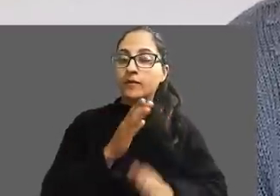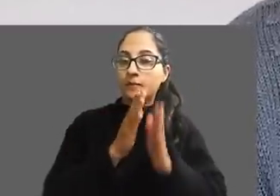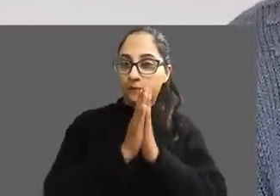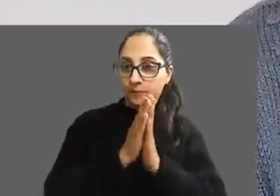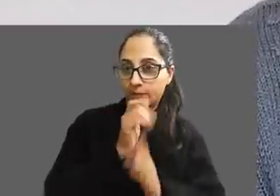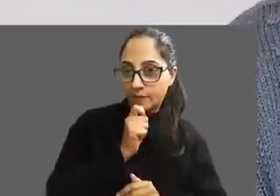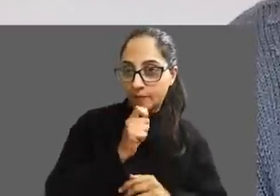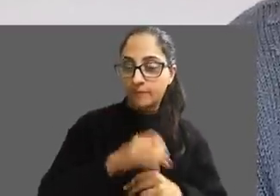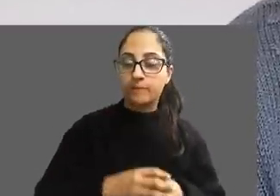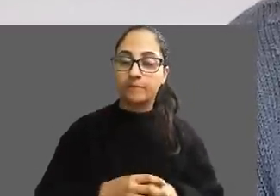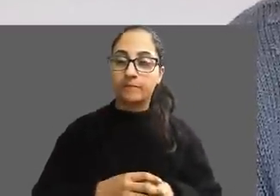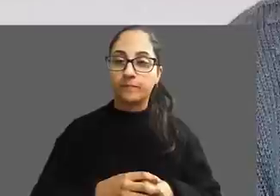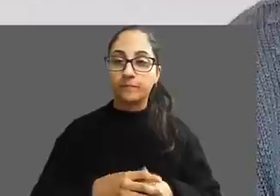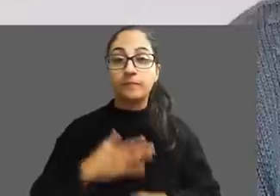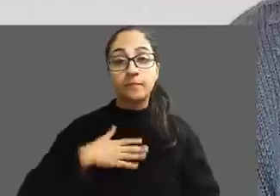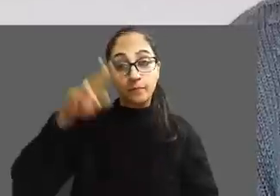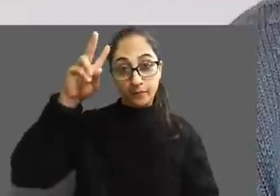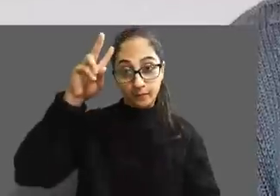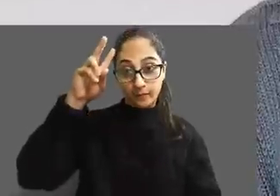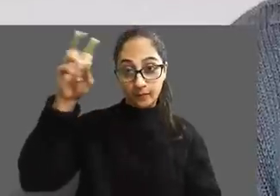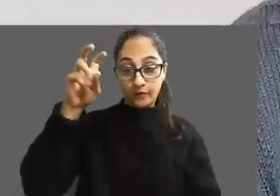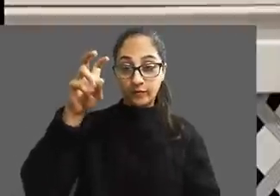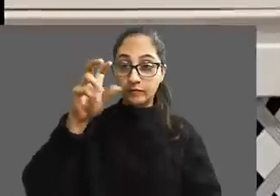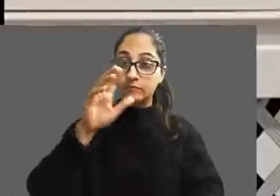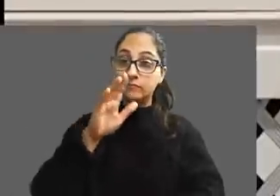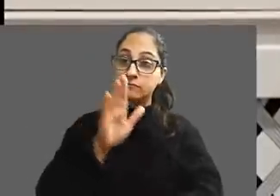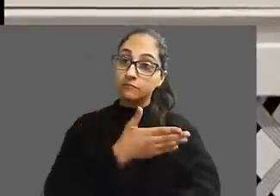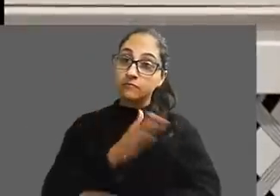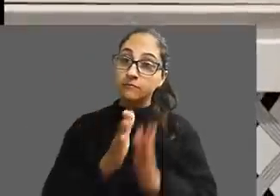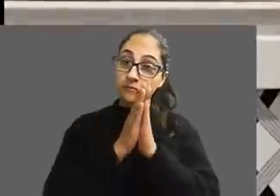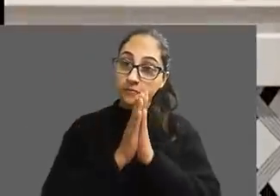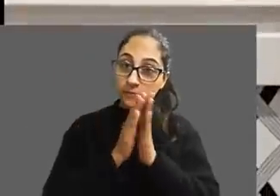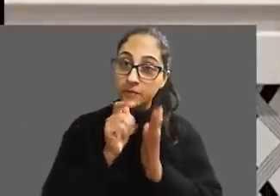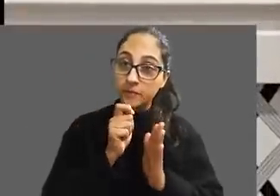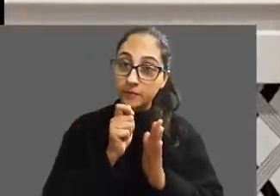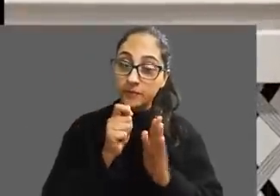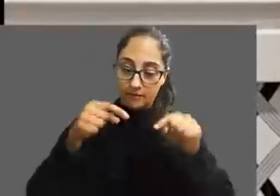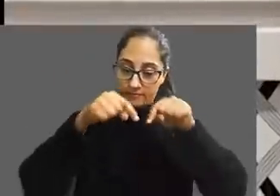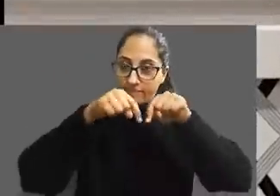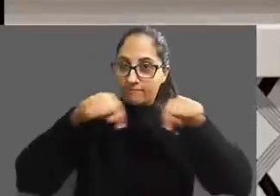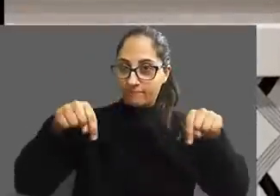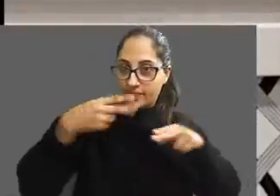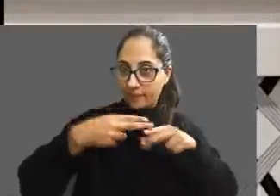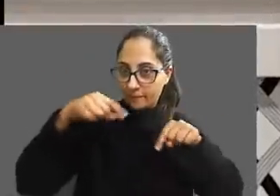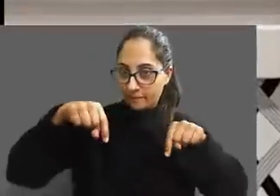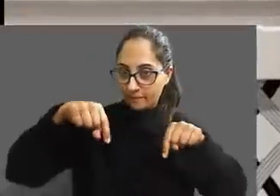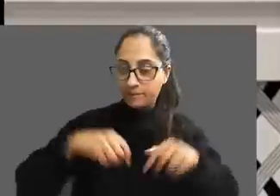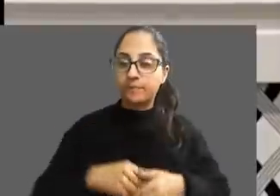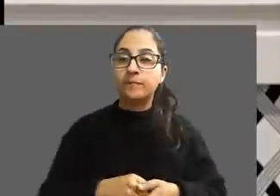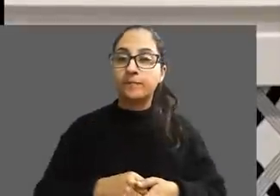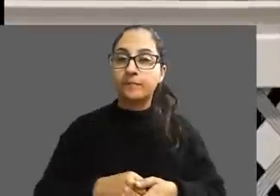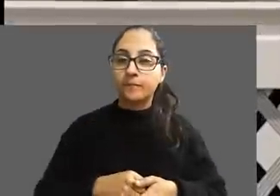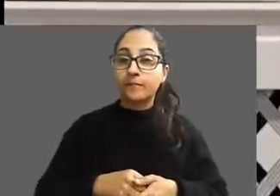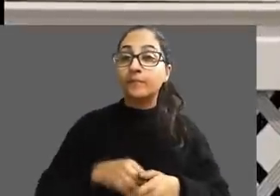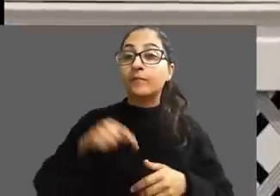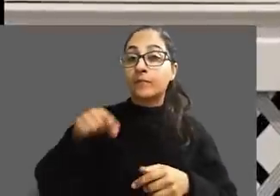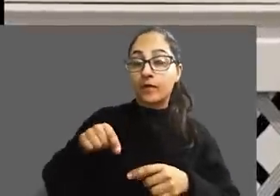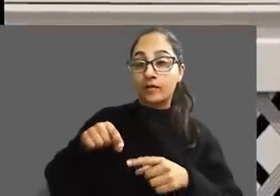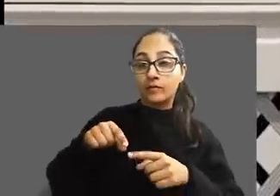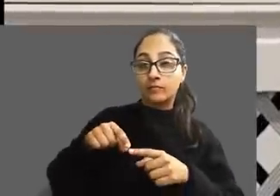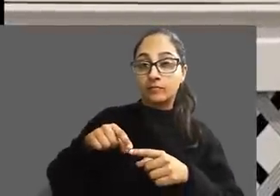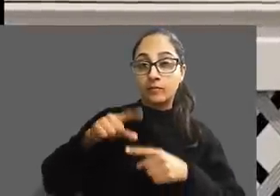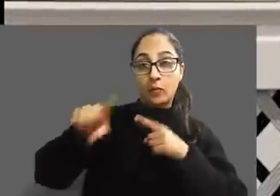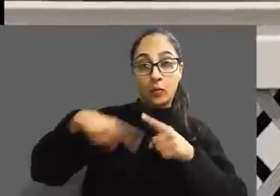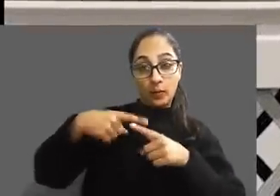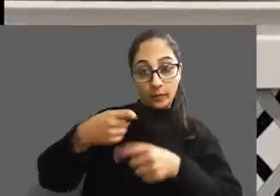you'll surely be rewarded in the hereafter. My favorite Ginan is Ya Ali Khur Majalis. As this Ginan is regarding Hazri